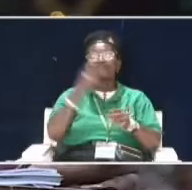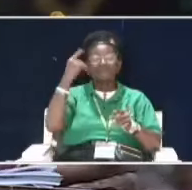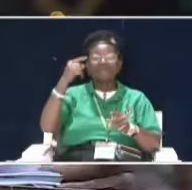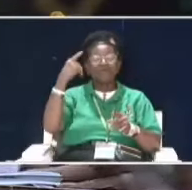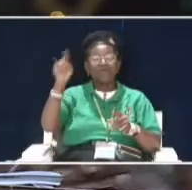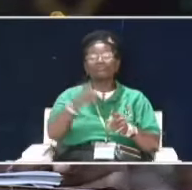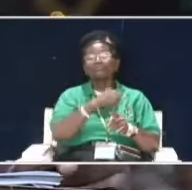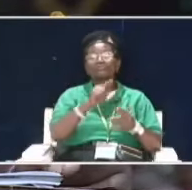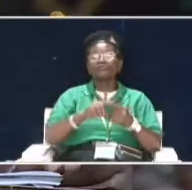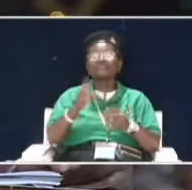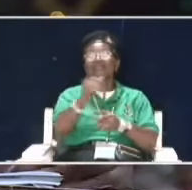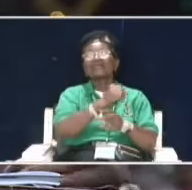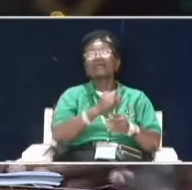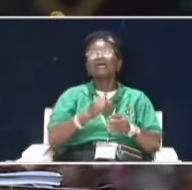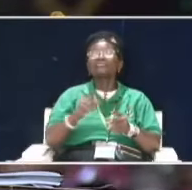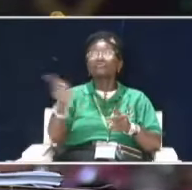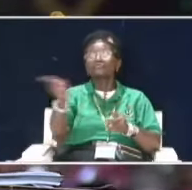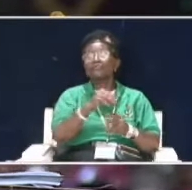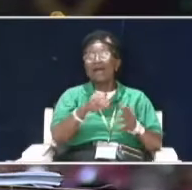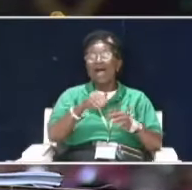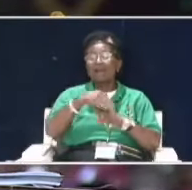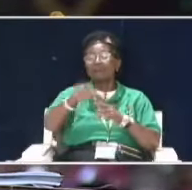owner.